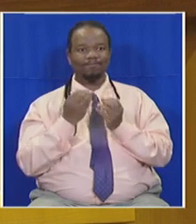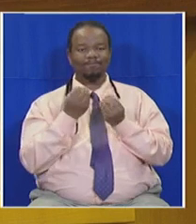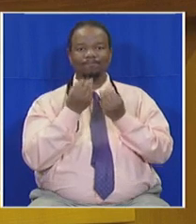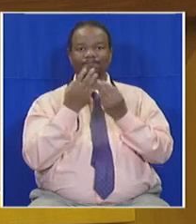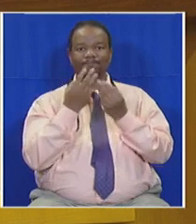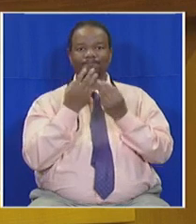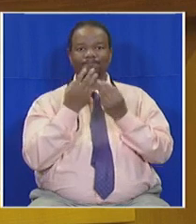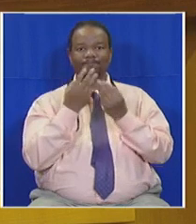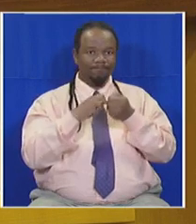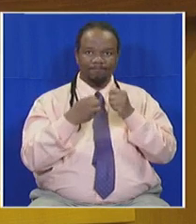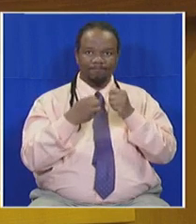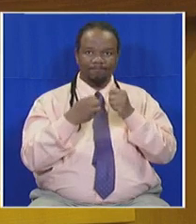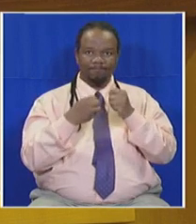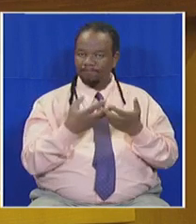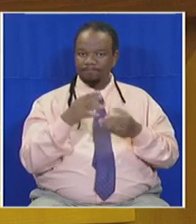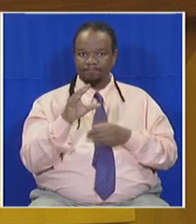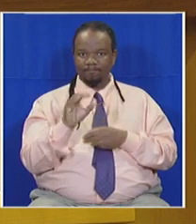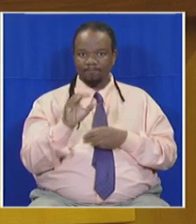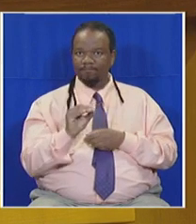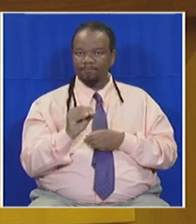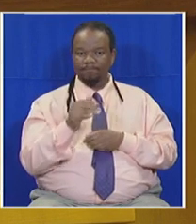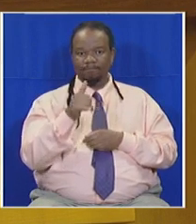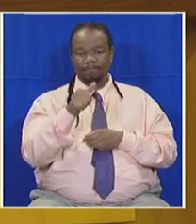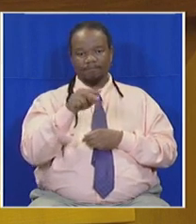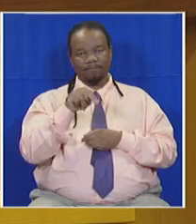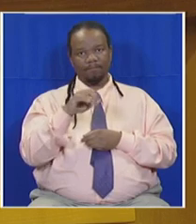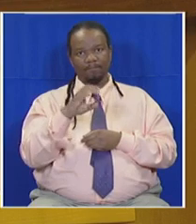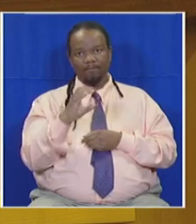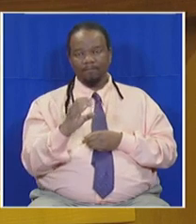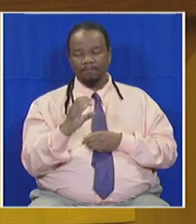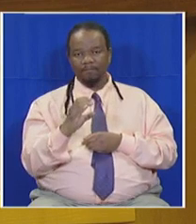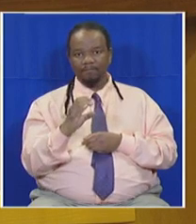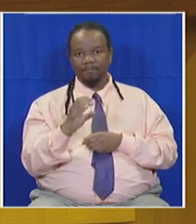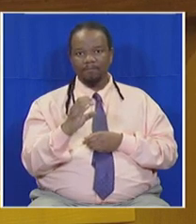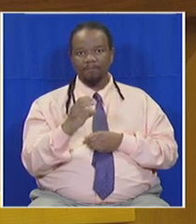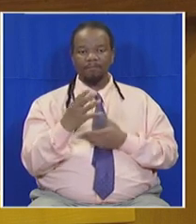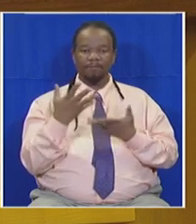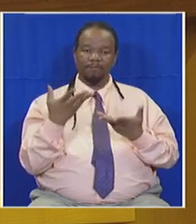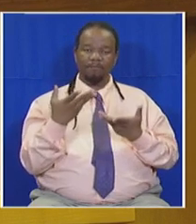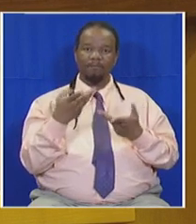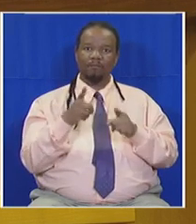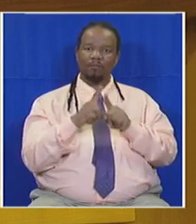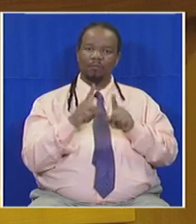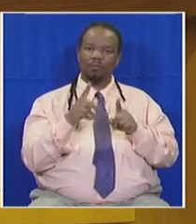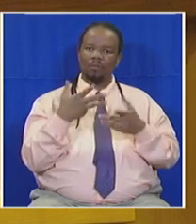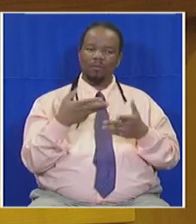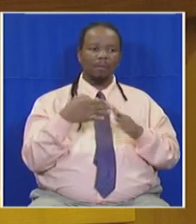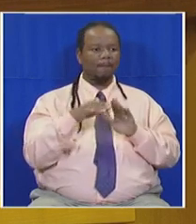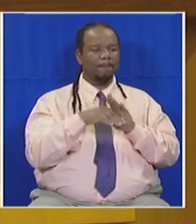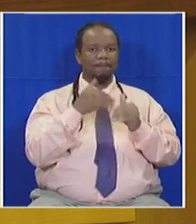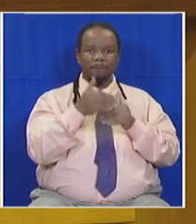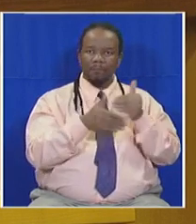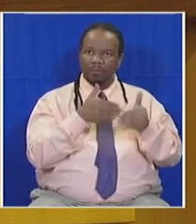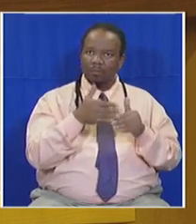faced by the country, the ANC, as the ruling party, has made remarkable progress